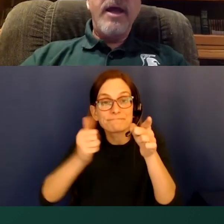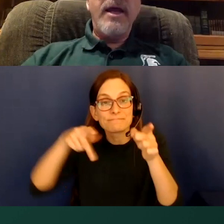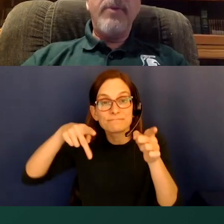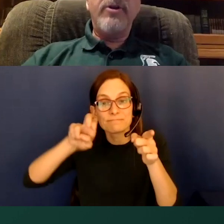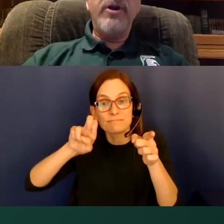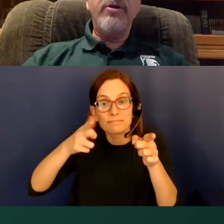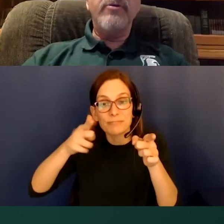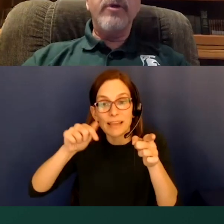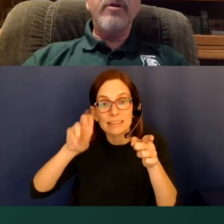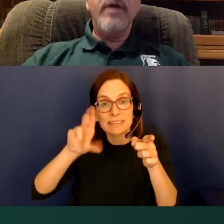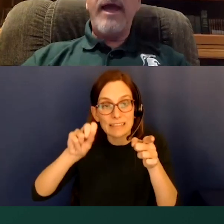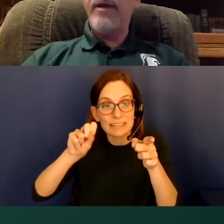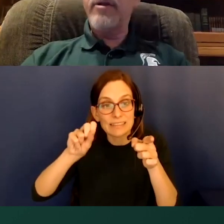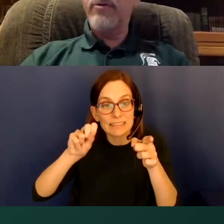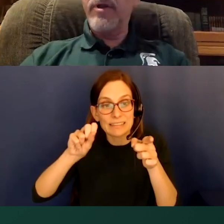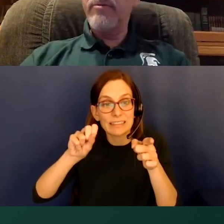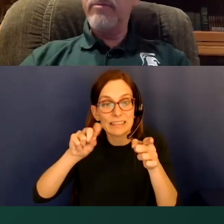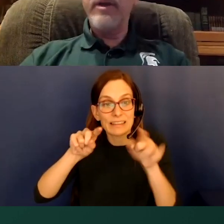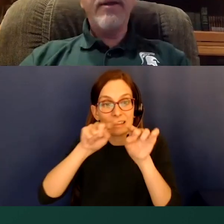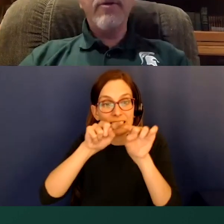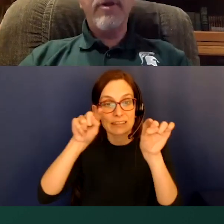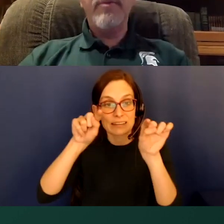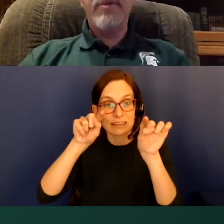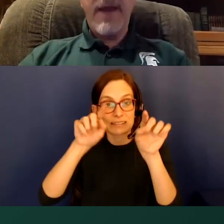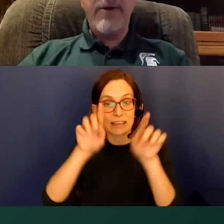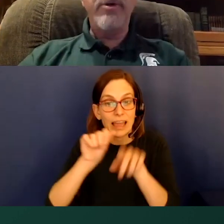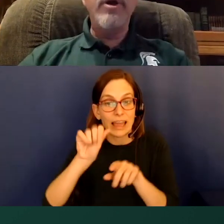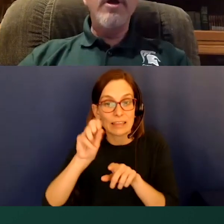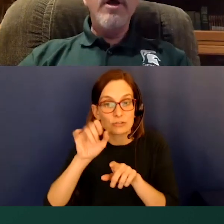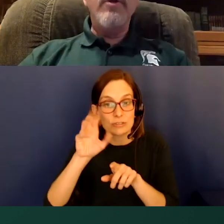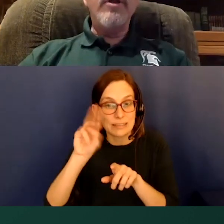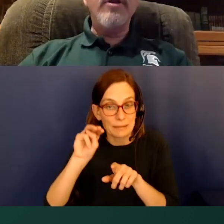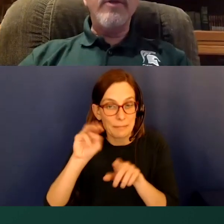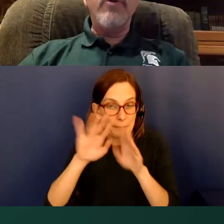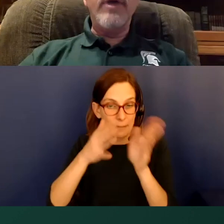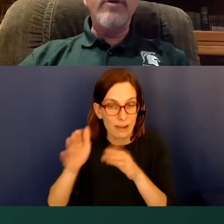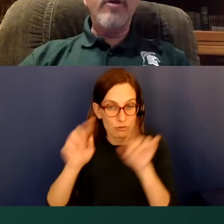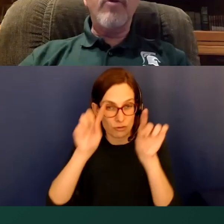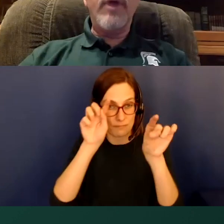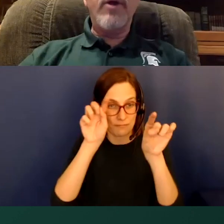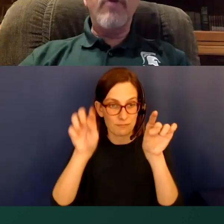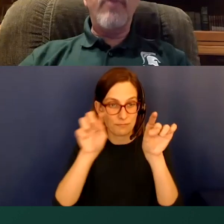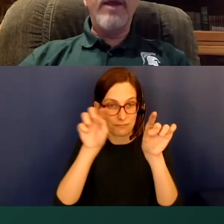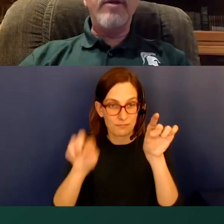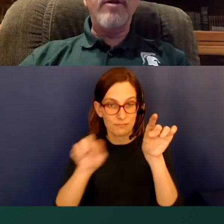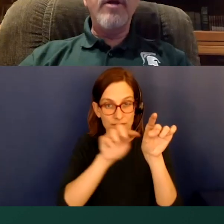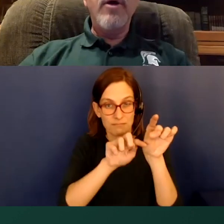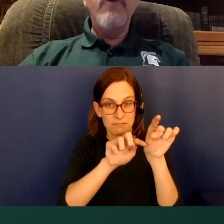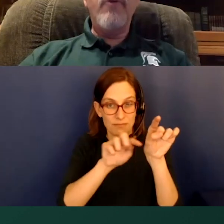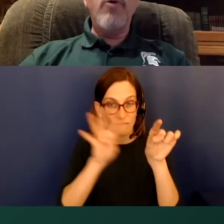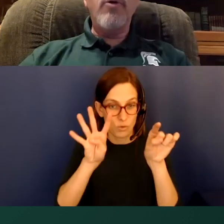Pegasus. In particular, this asterism, an asterism is a pattern. This is the Great Square of